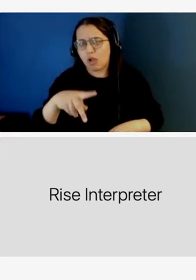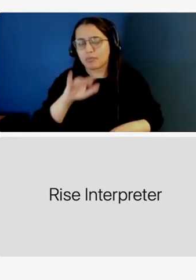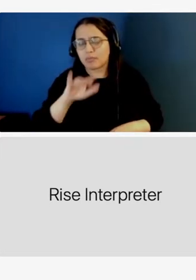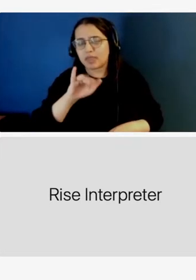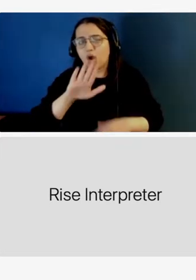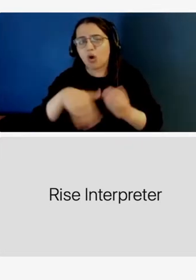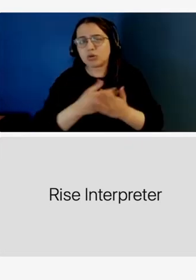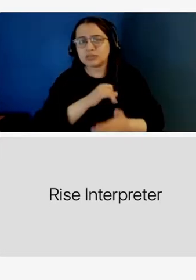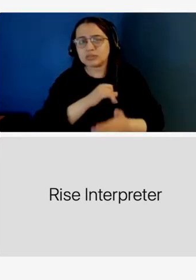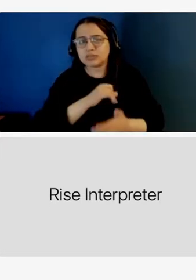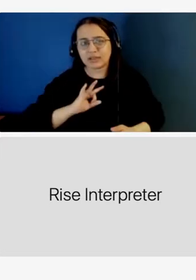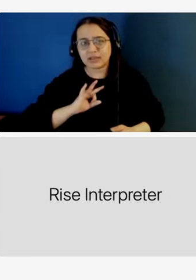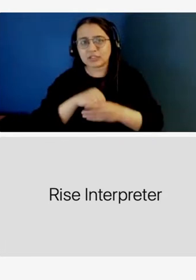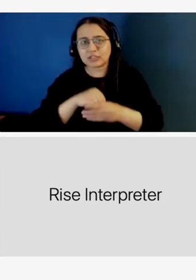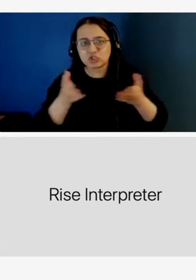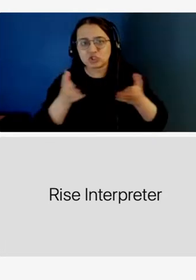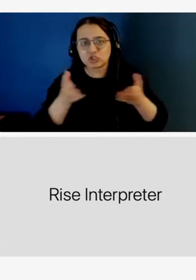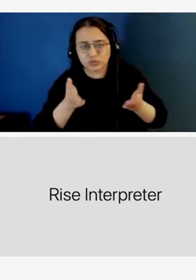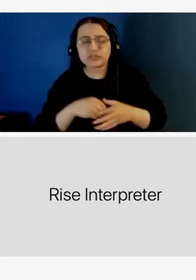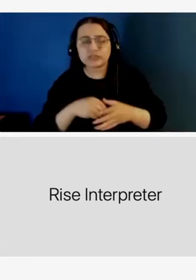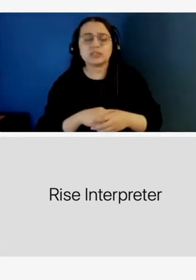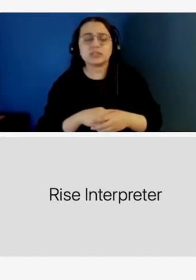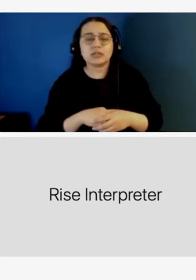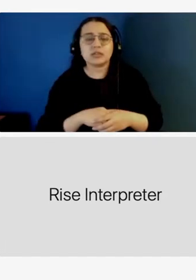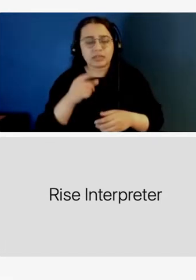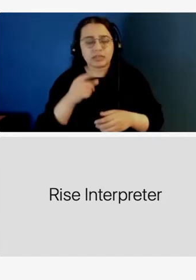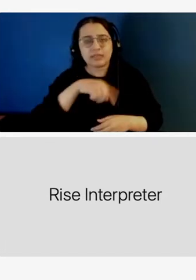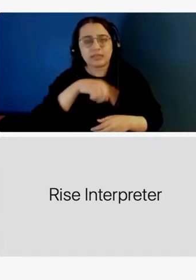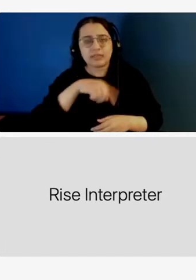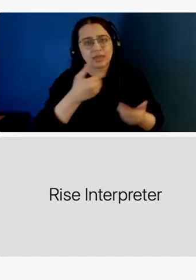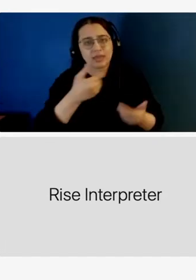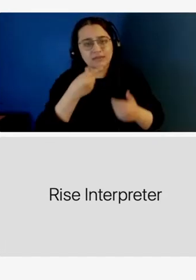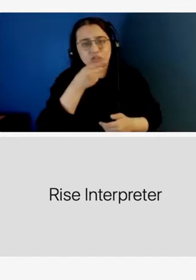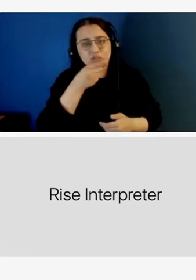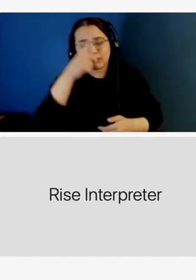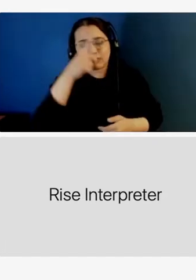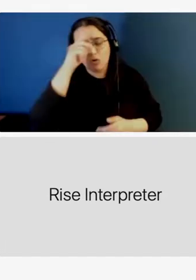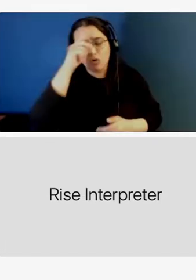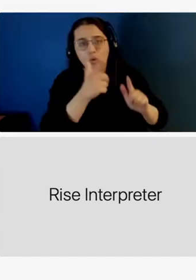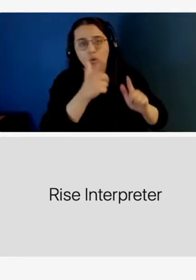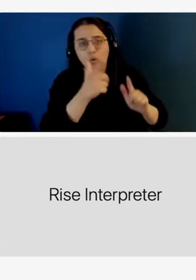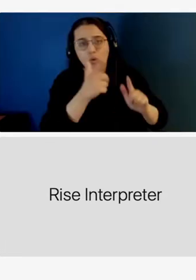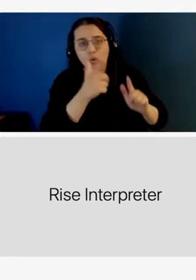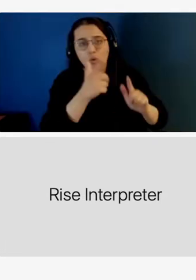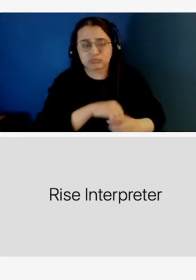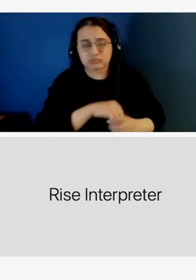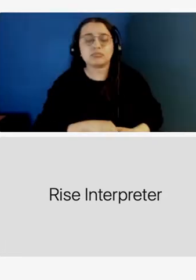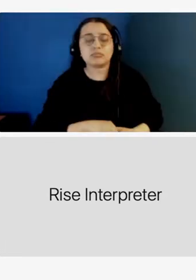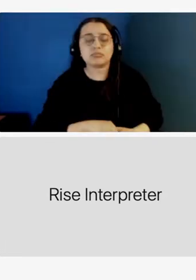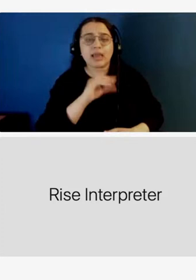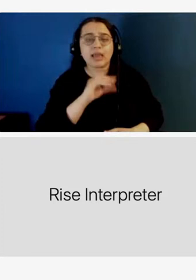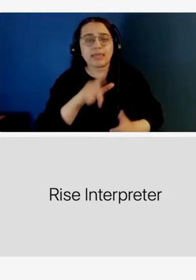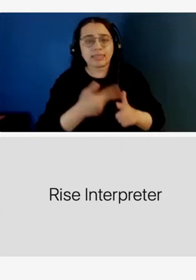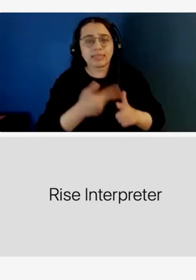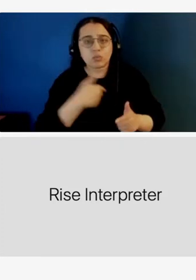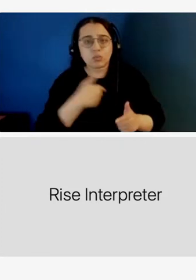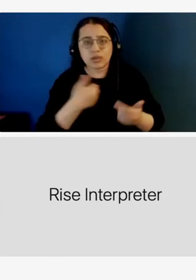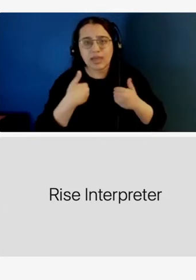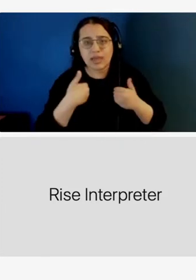had dinner for everyone who attended. And then we had April Rinney. She has